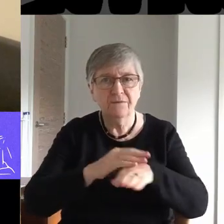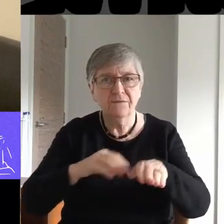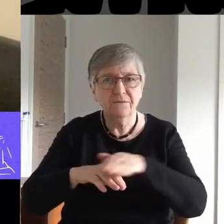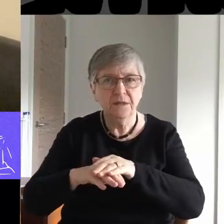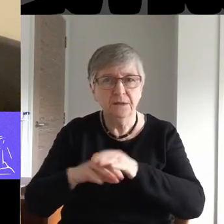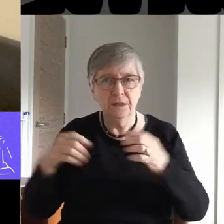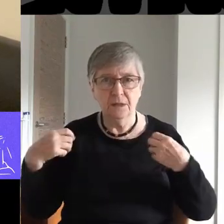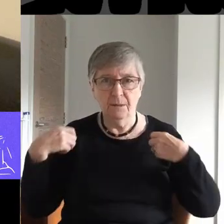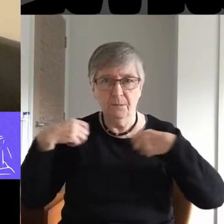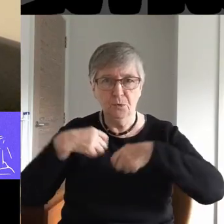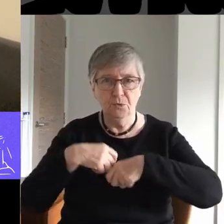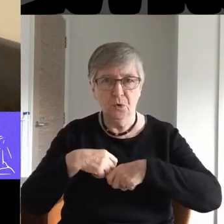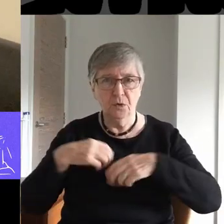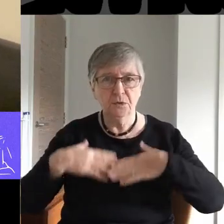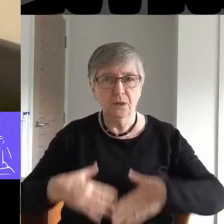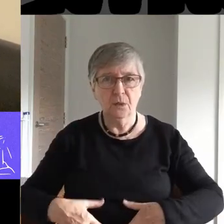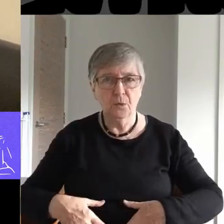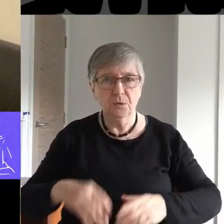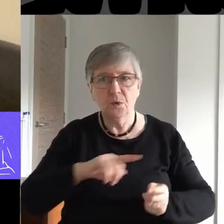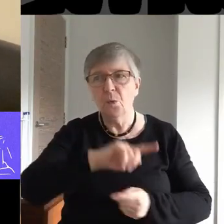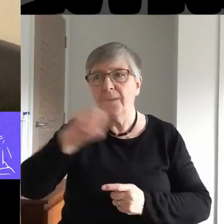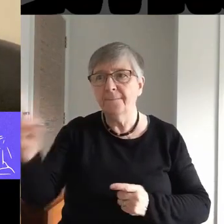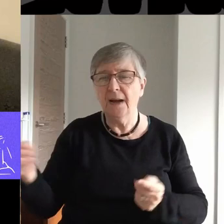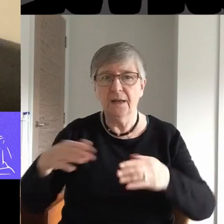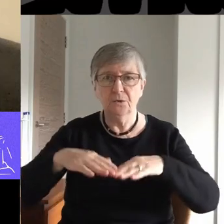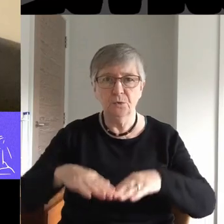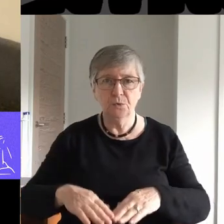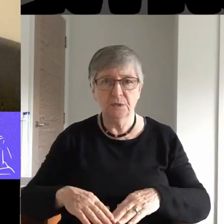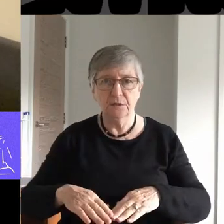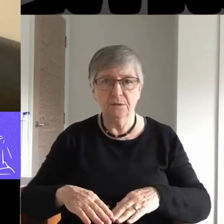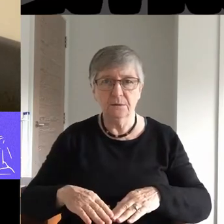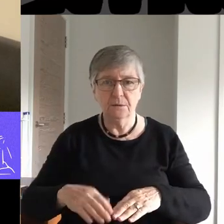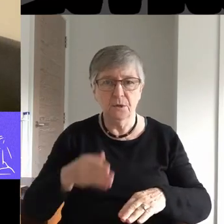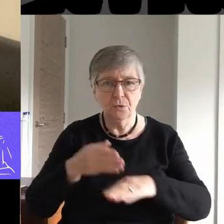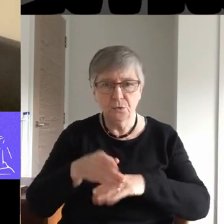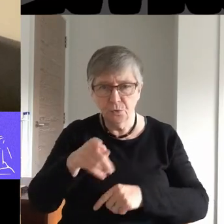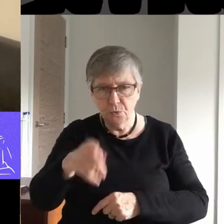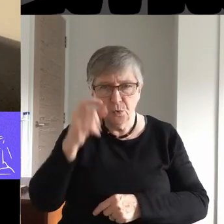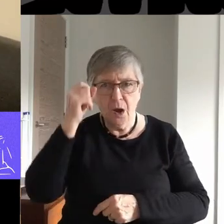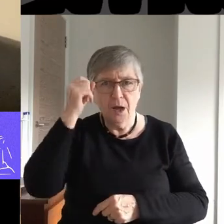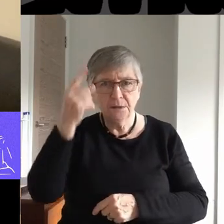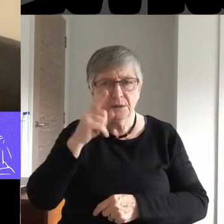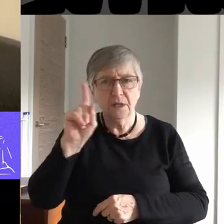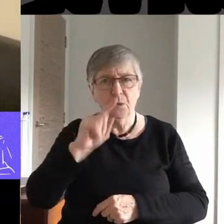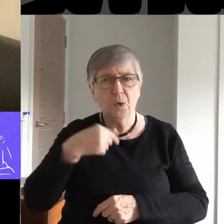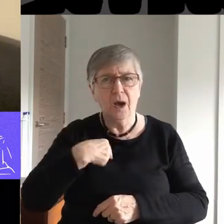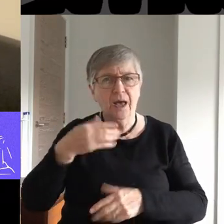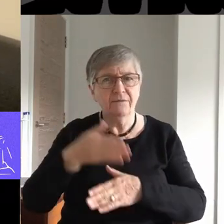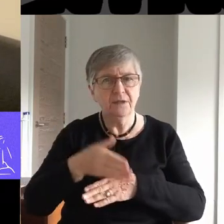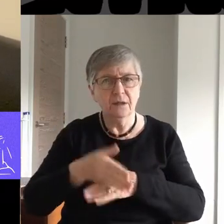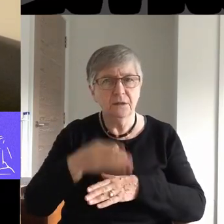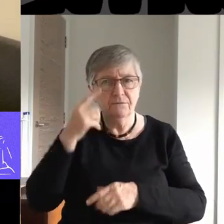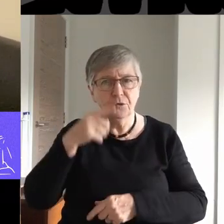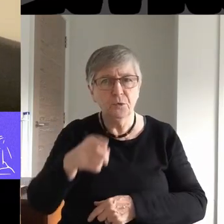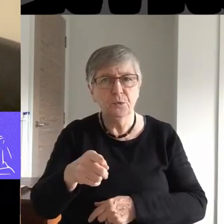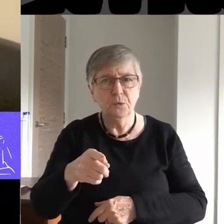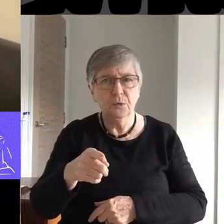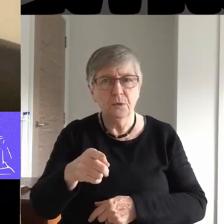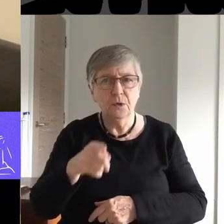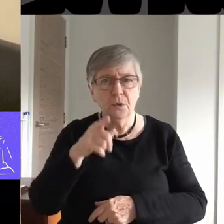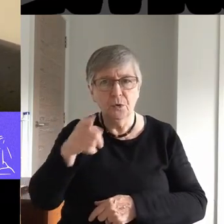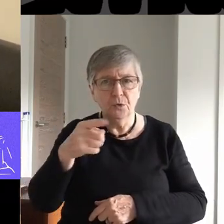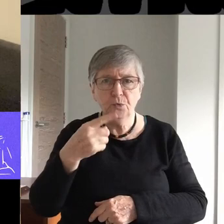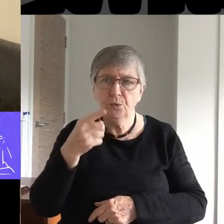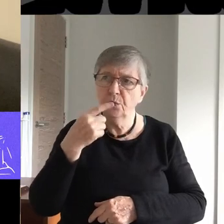his clothes and returned to his place. Do you understand what I have done for you? He asked them. You call me